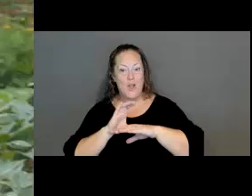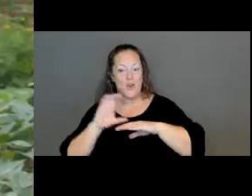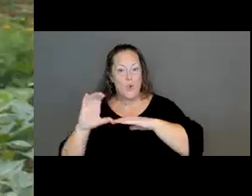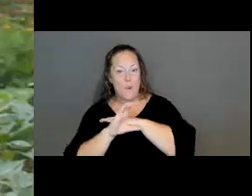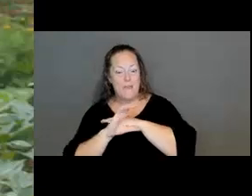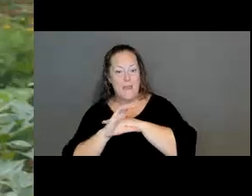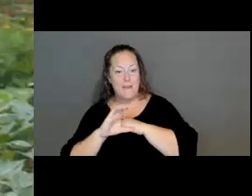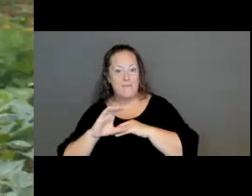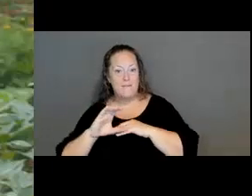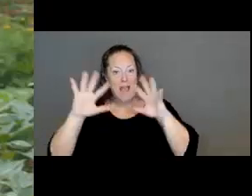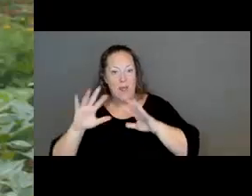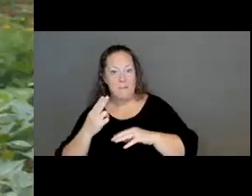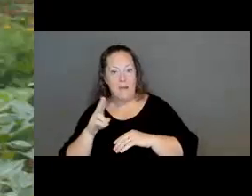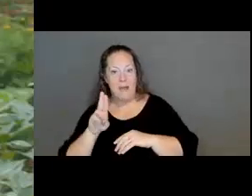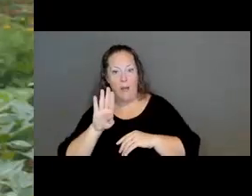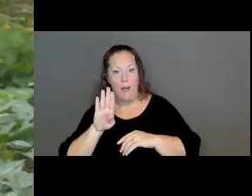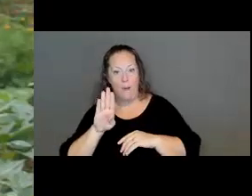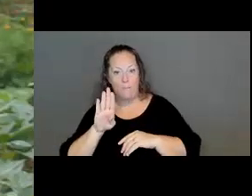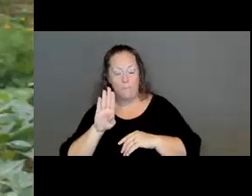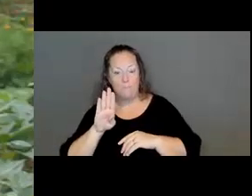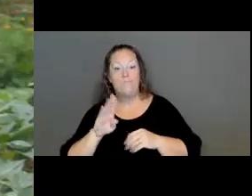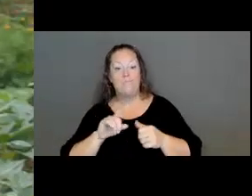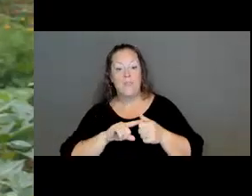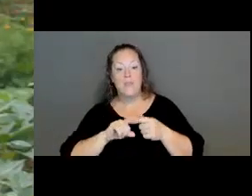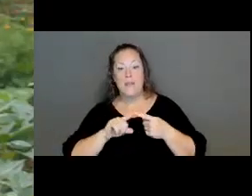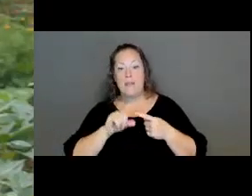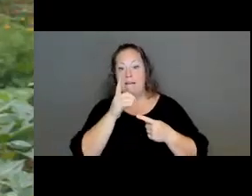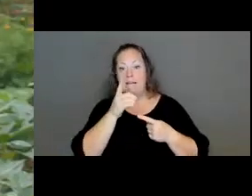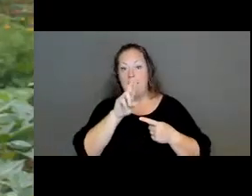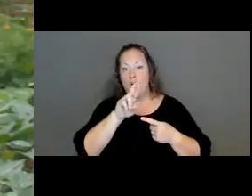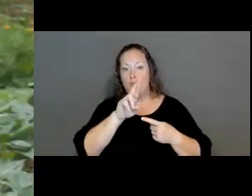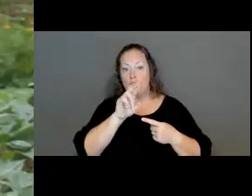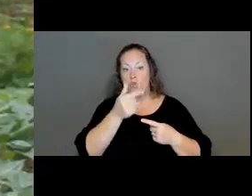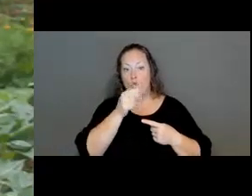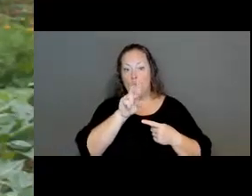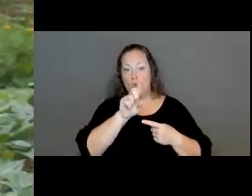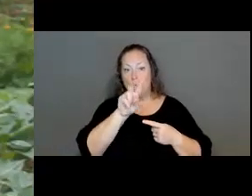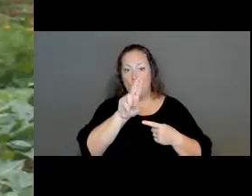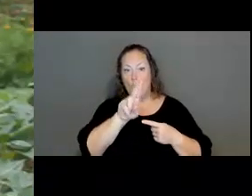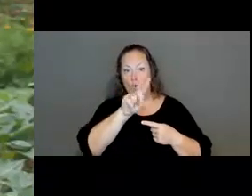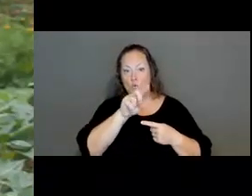Diana Guzman and Silmarie Crespo, and they're going to share one of the